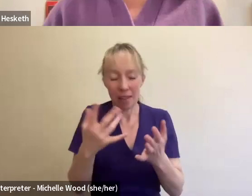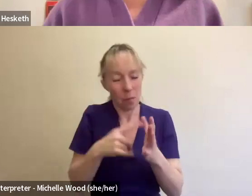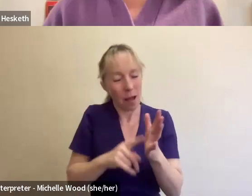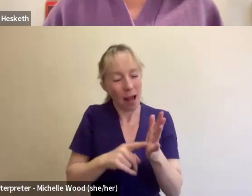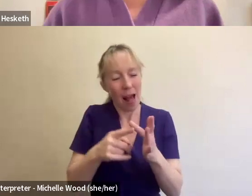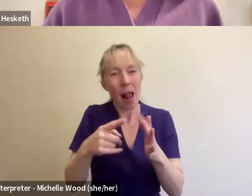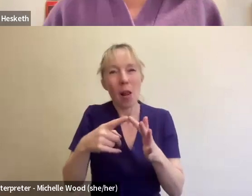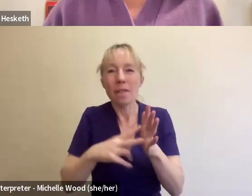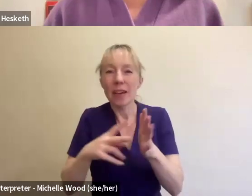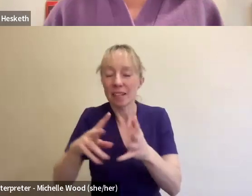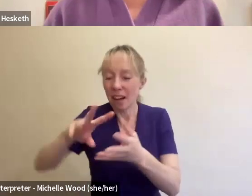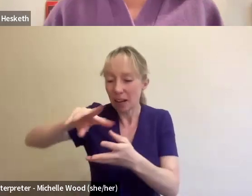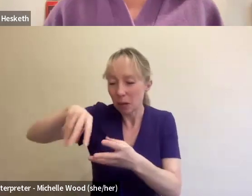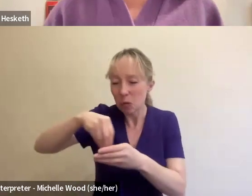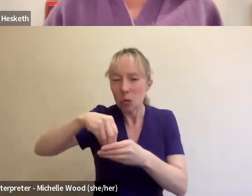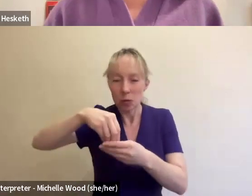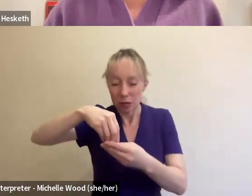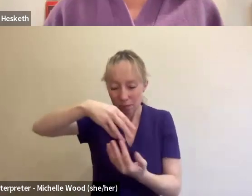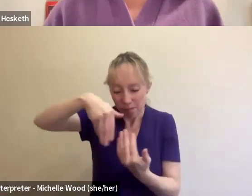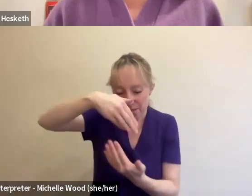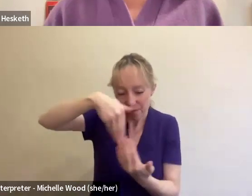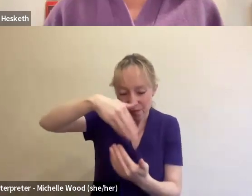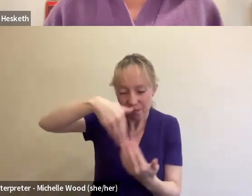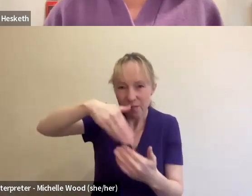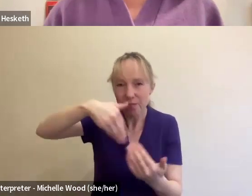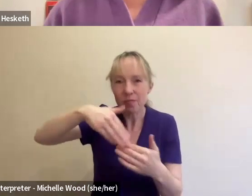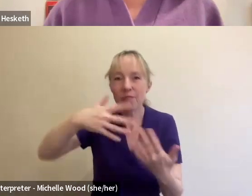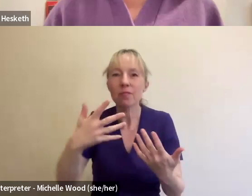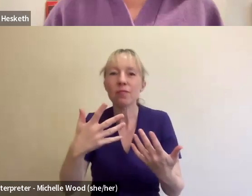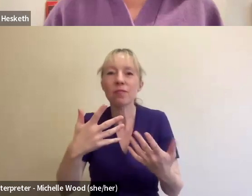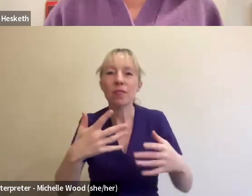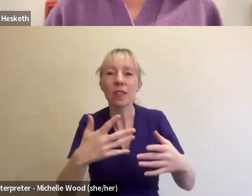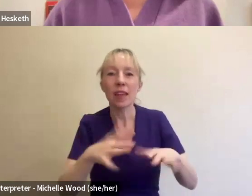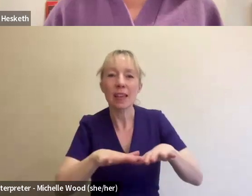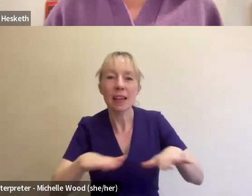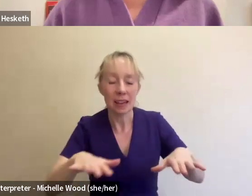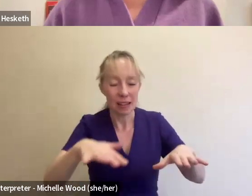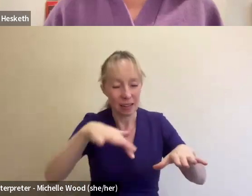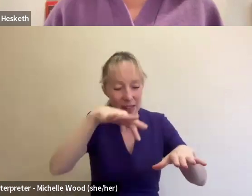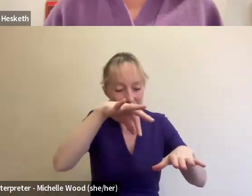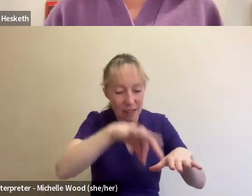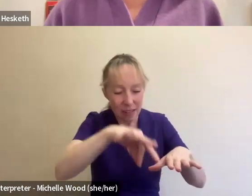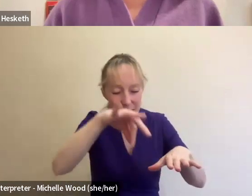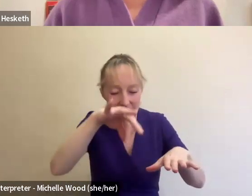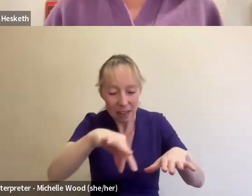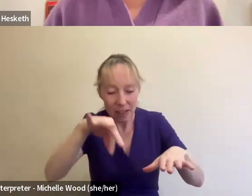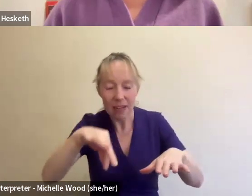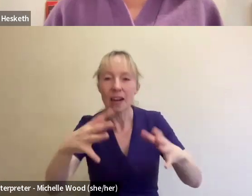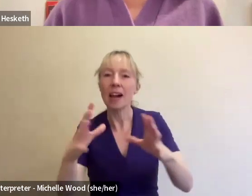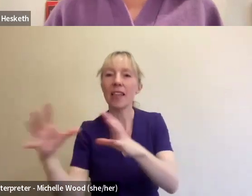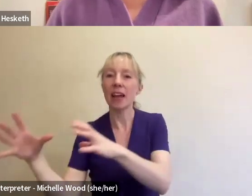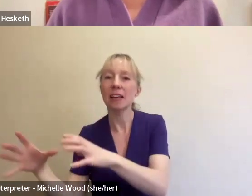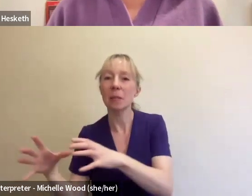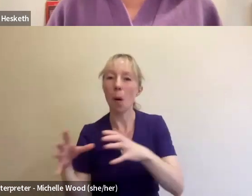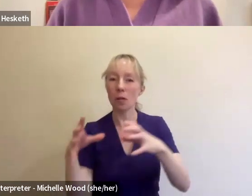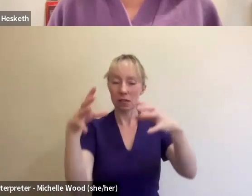the Kattiyanam grains. With the paddy seeds heaped on the ground, the grain pot was placed on top of the